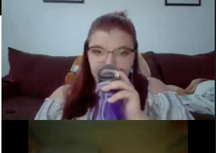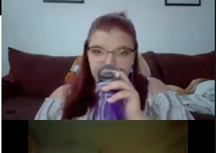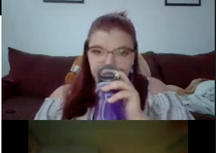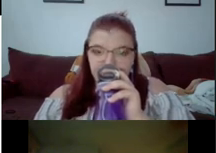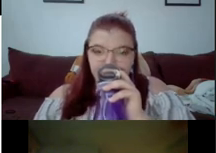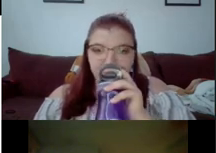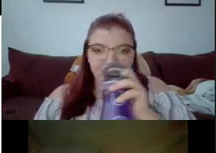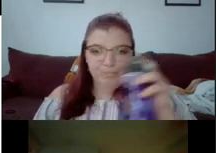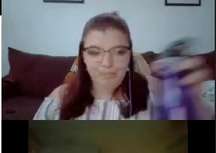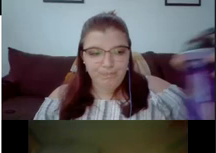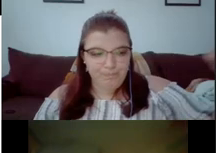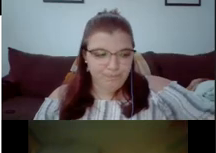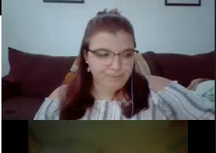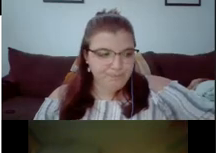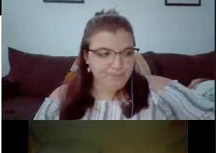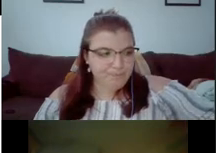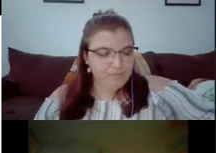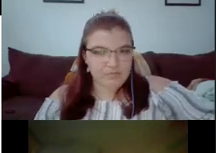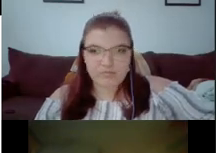German model,